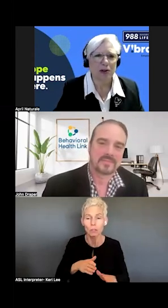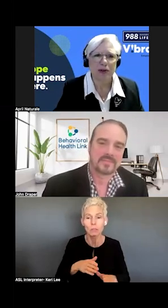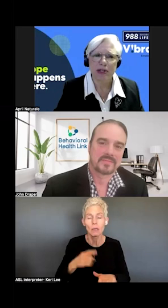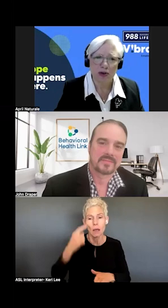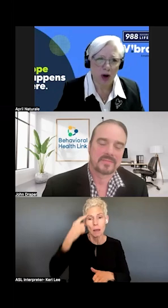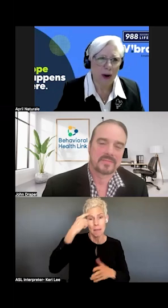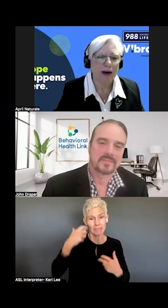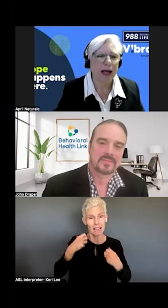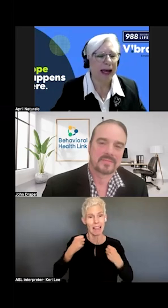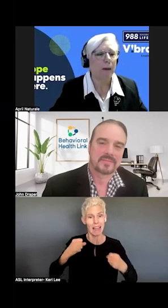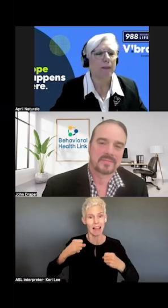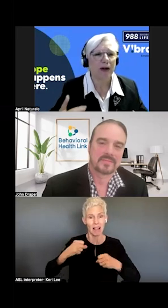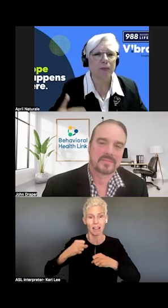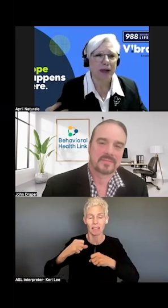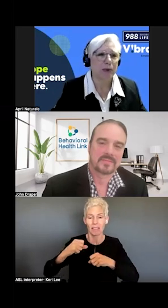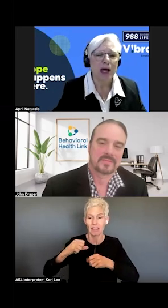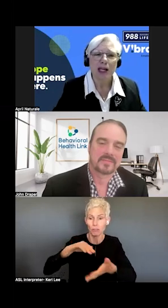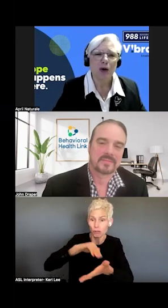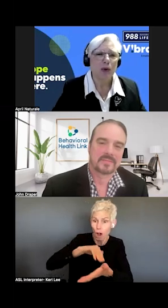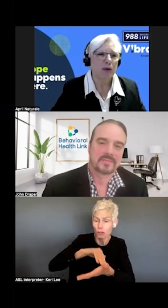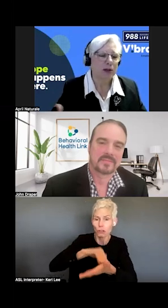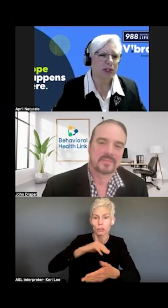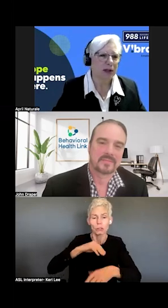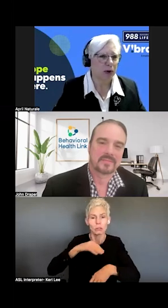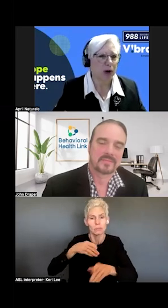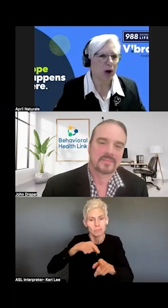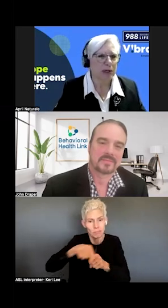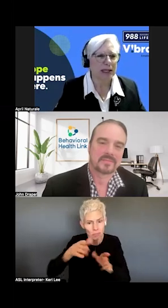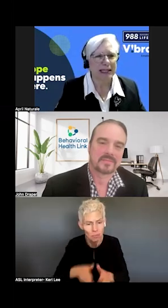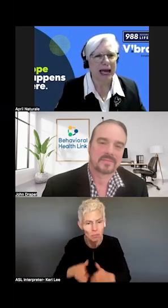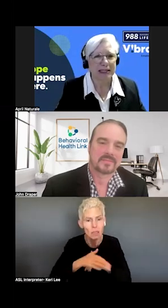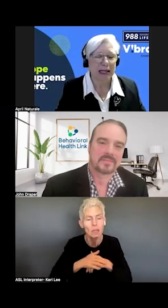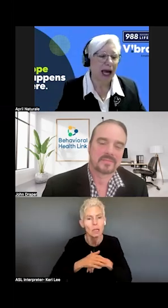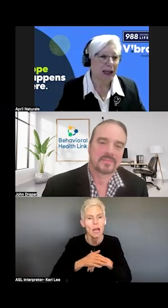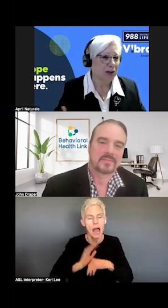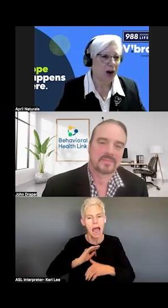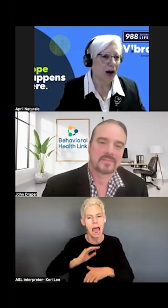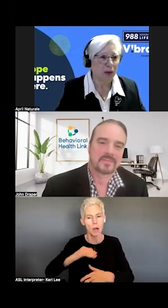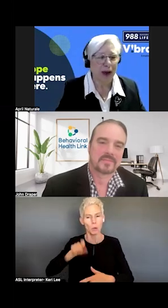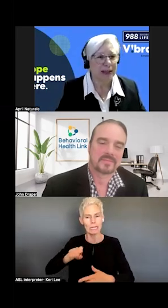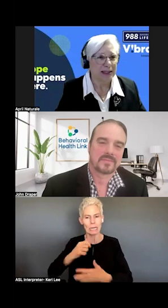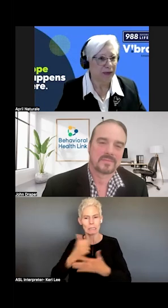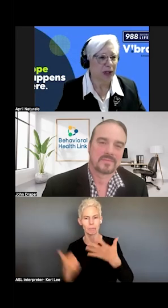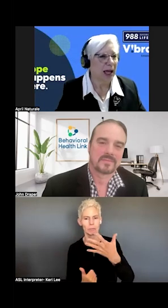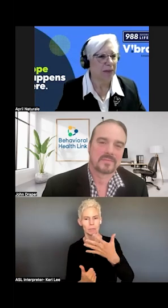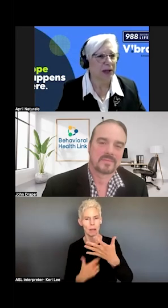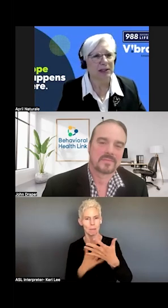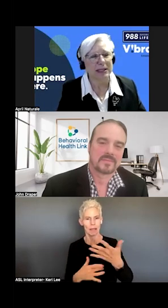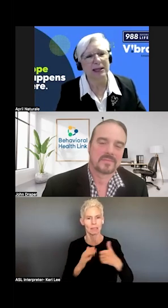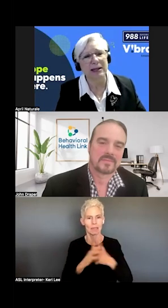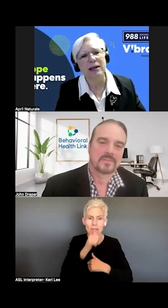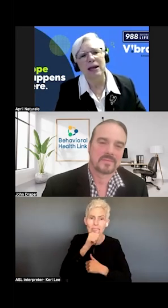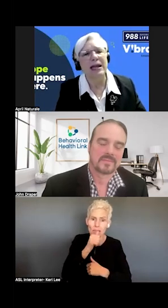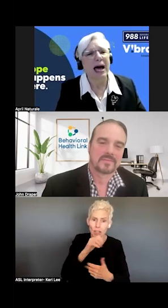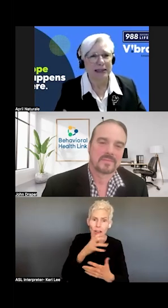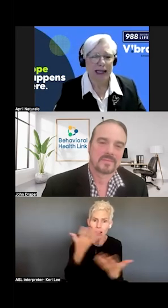practitioners, those of us who go out and help other people, we usually put our own needs last. And I learned the hard way. I suffered a lot because I